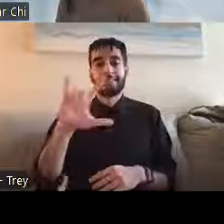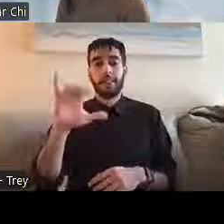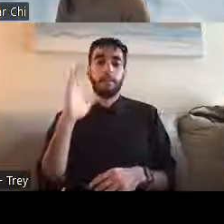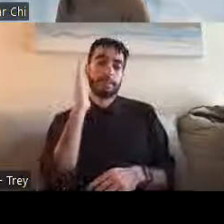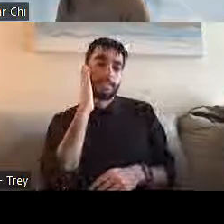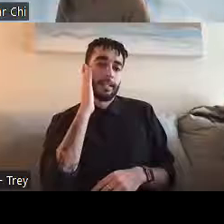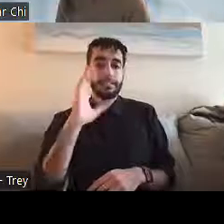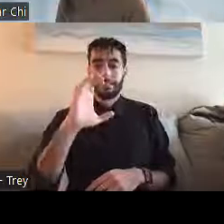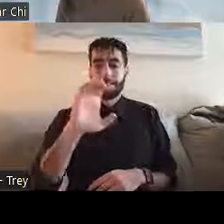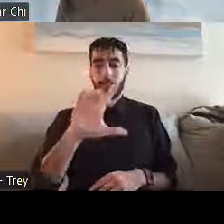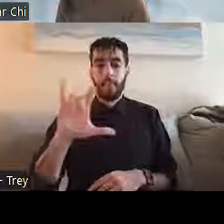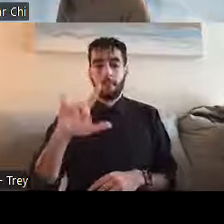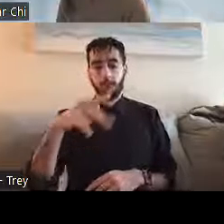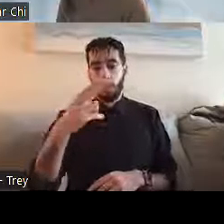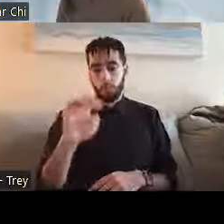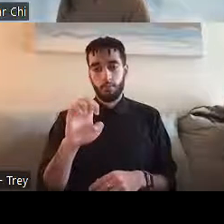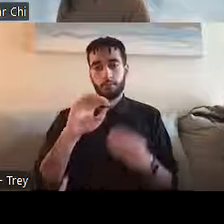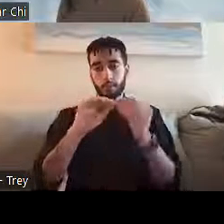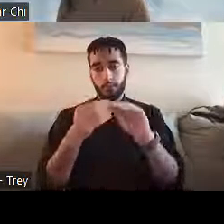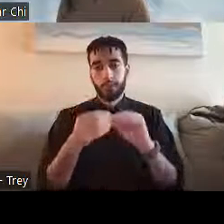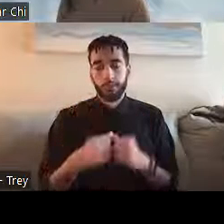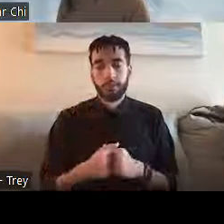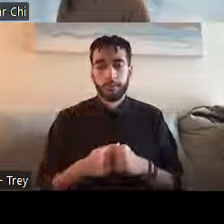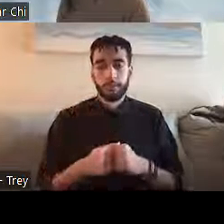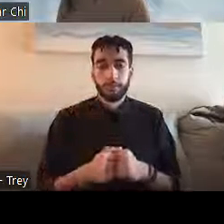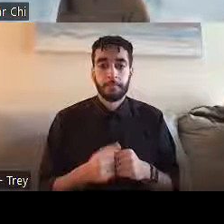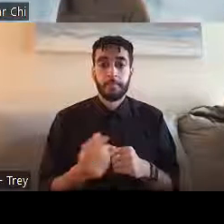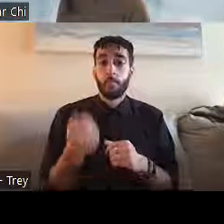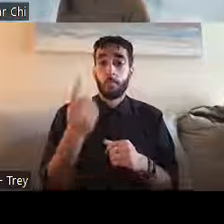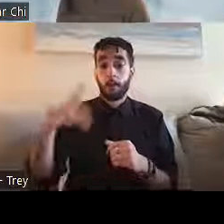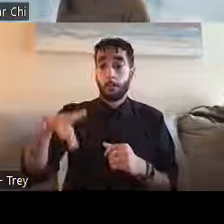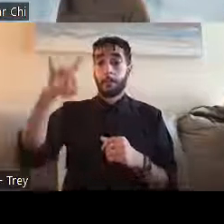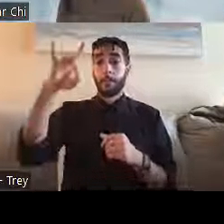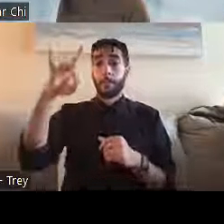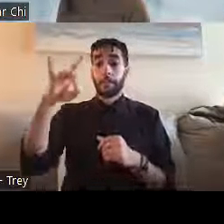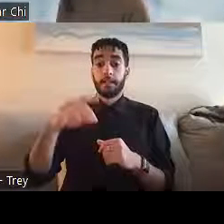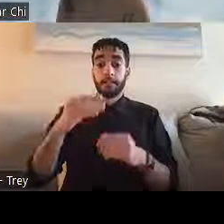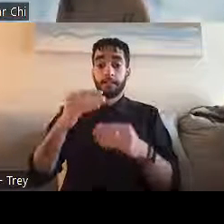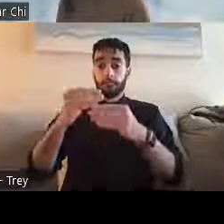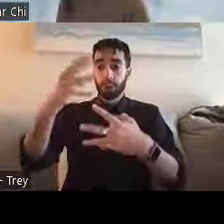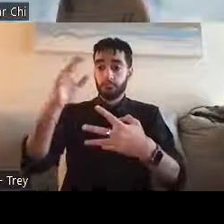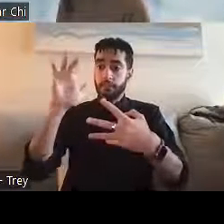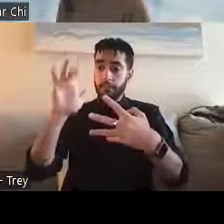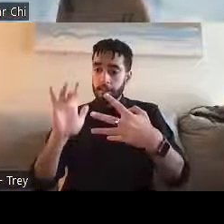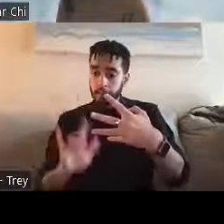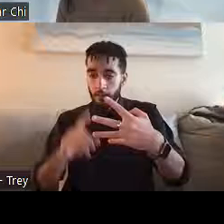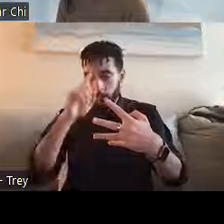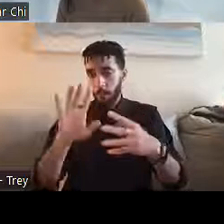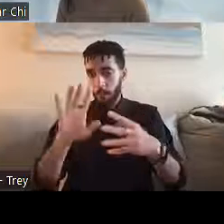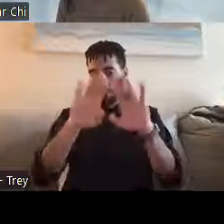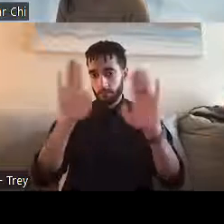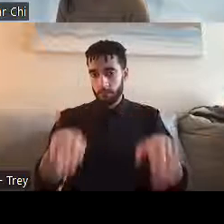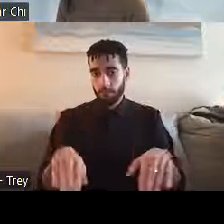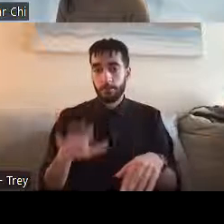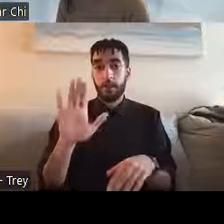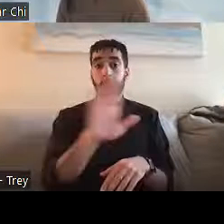with the landline method, only one member of the household was randomly selected to take the survey for the household. Once a respondent